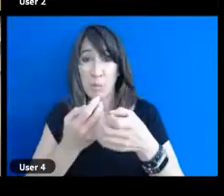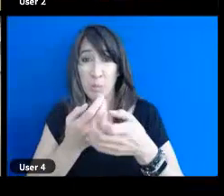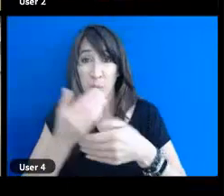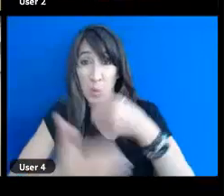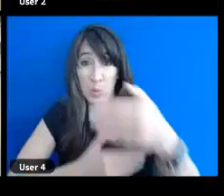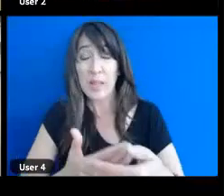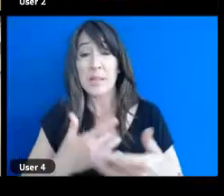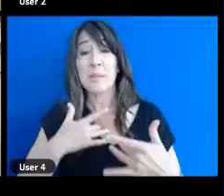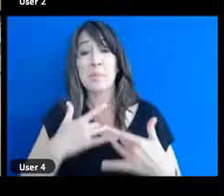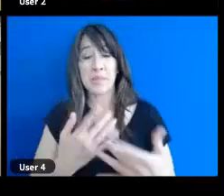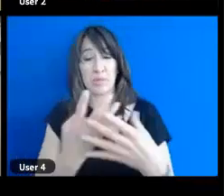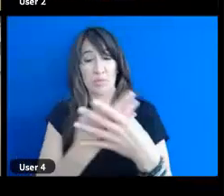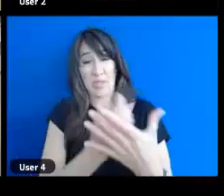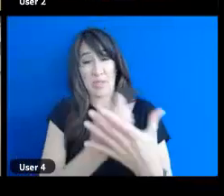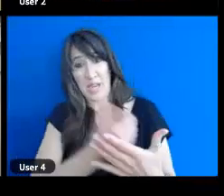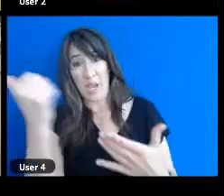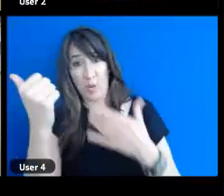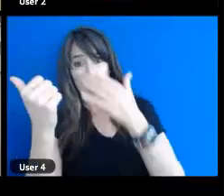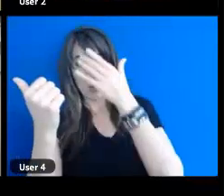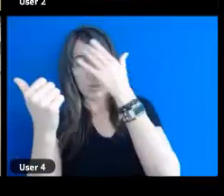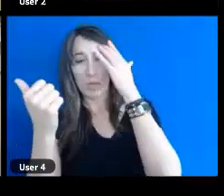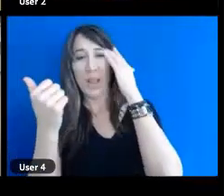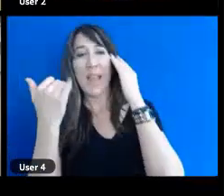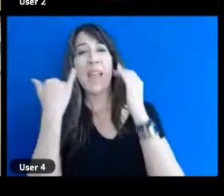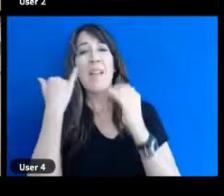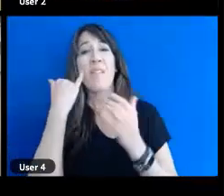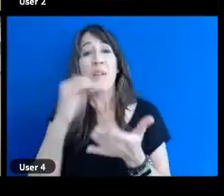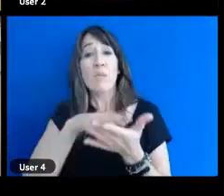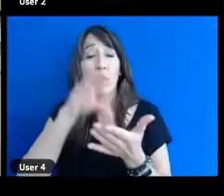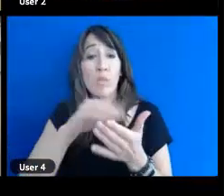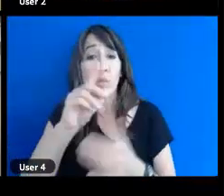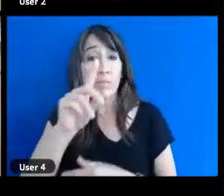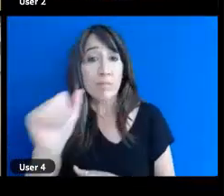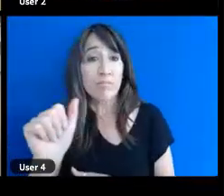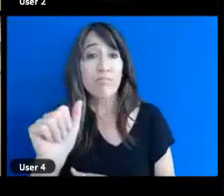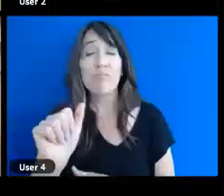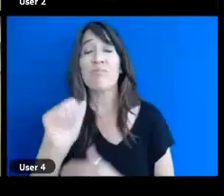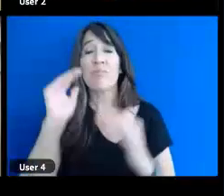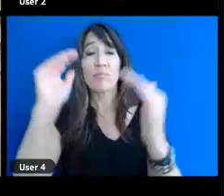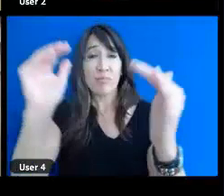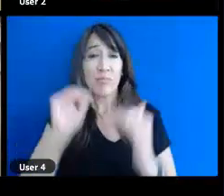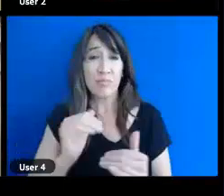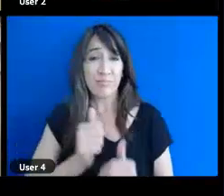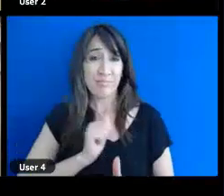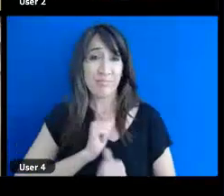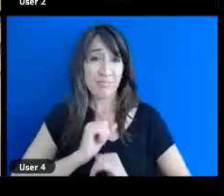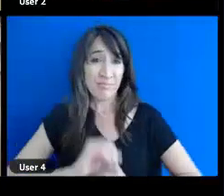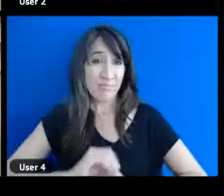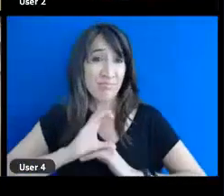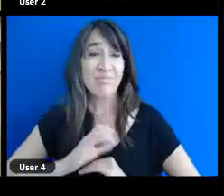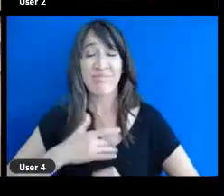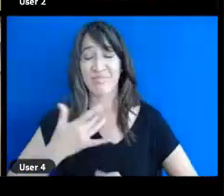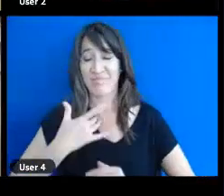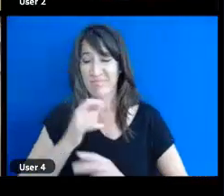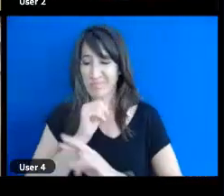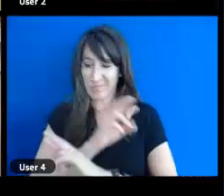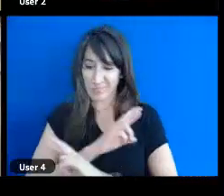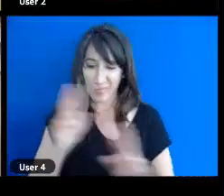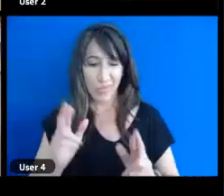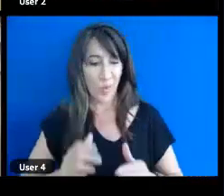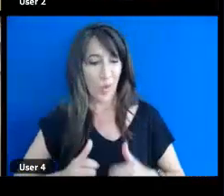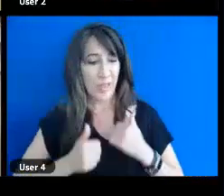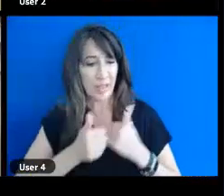Rigid hiring processes traditionally aimed at screening people out. If an individual has a learning